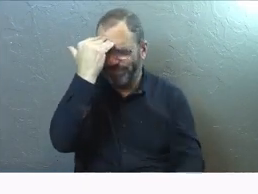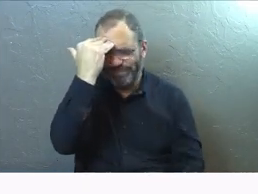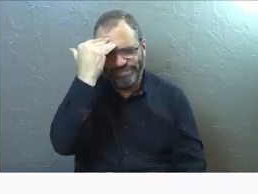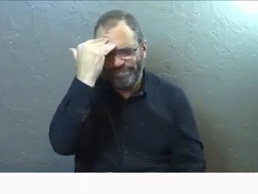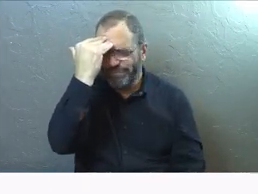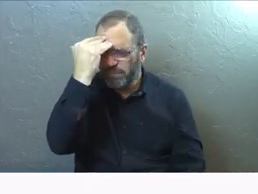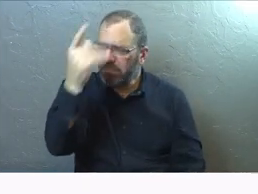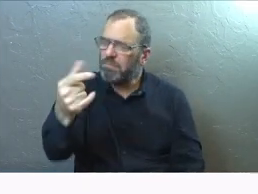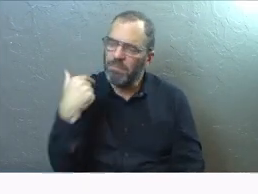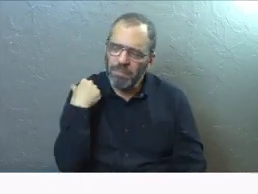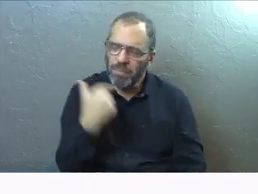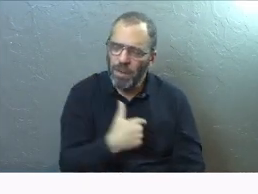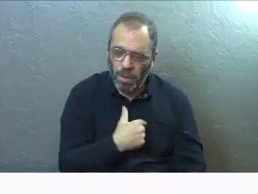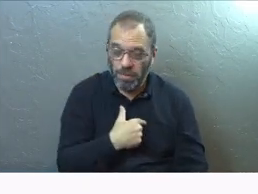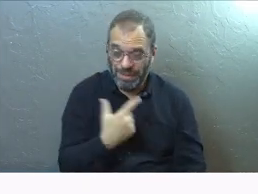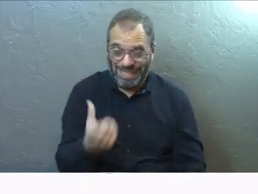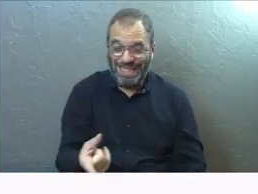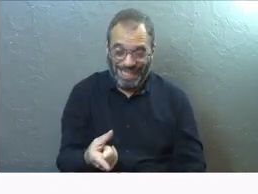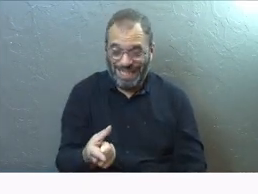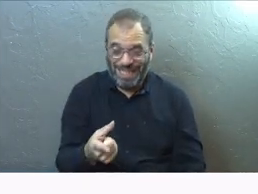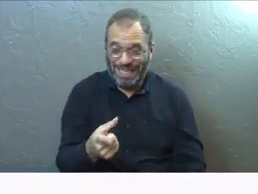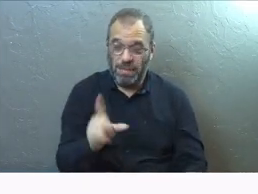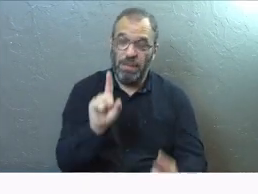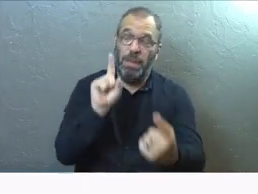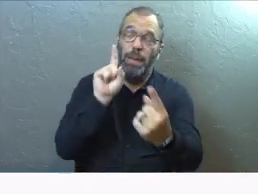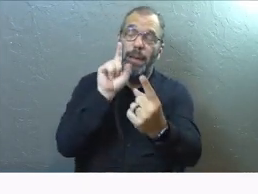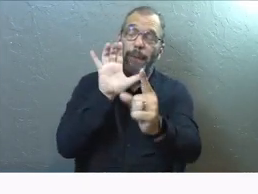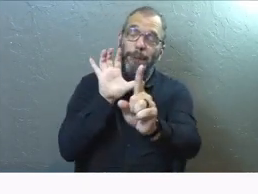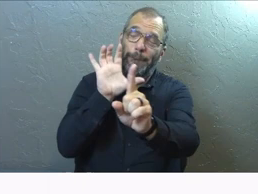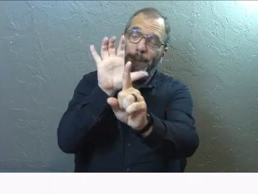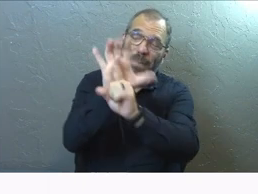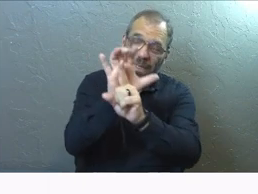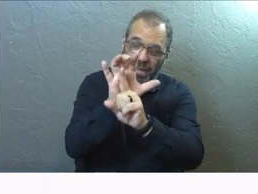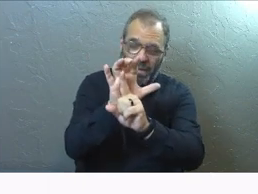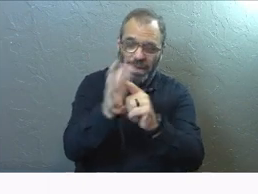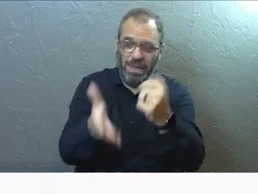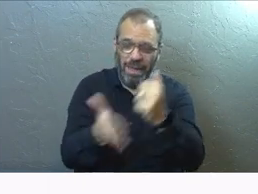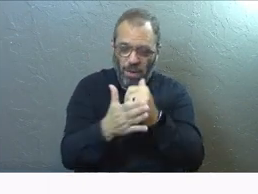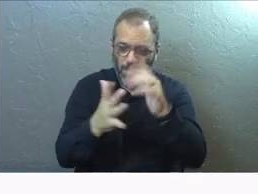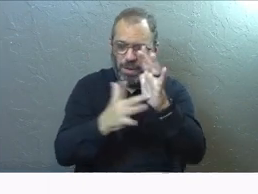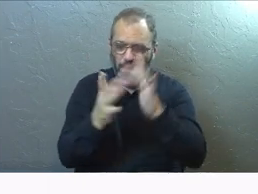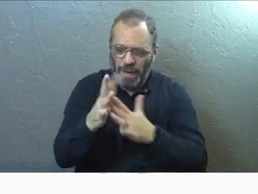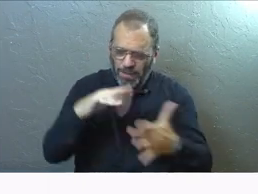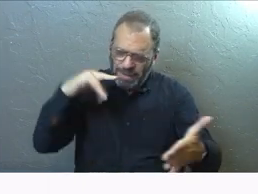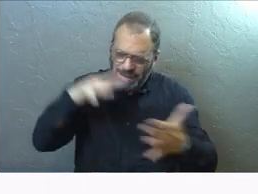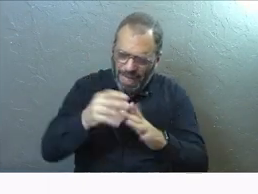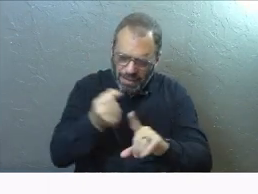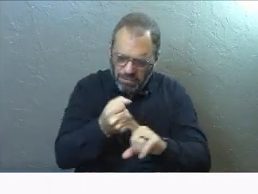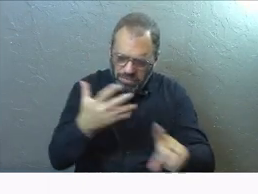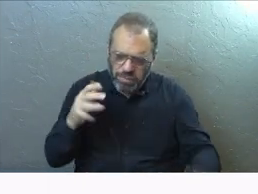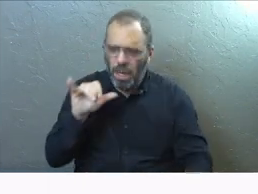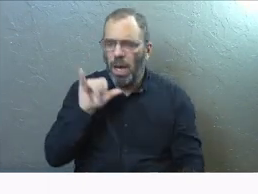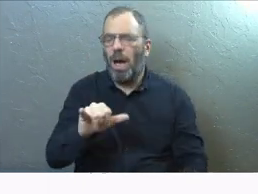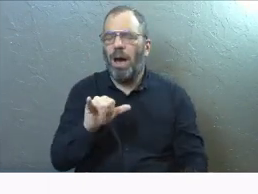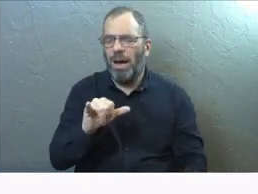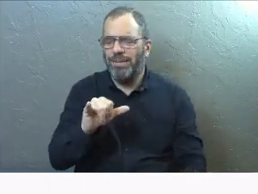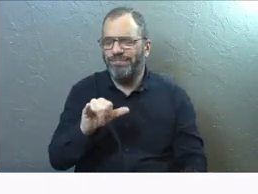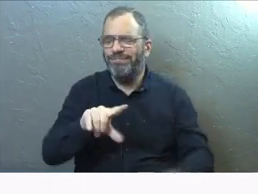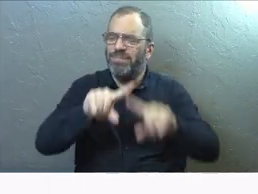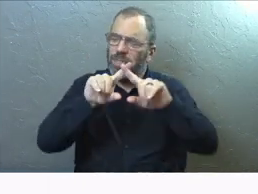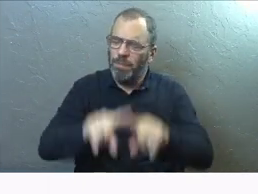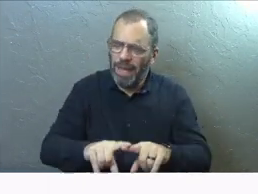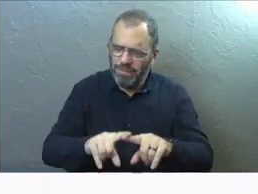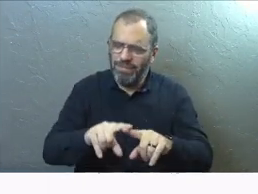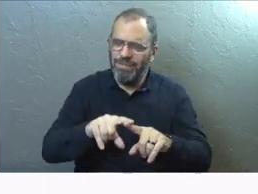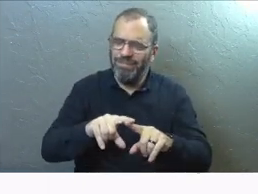And God, I pray that we can, as a result of meeting with you, God, as a result of unpacking scripture, God, that we can rest in this simple faith that says